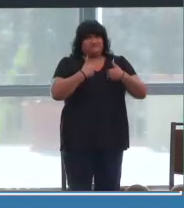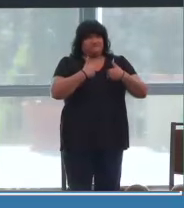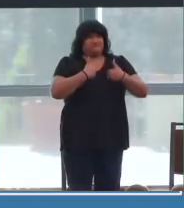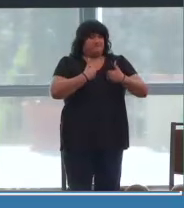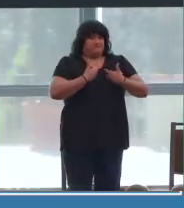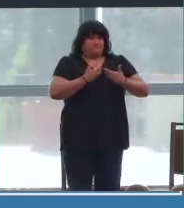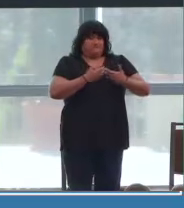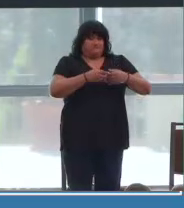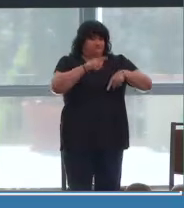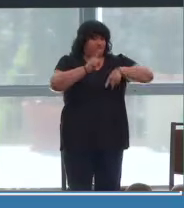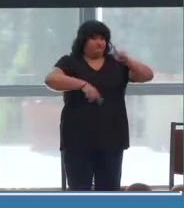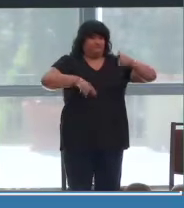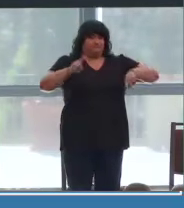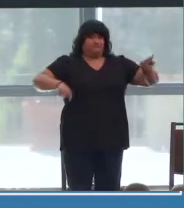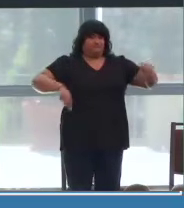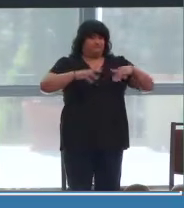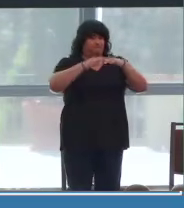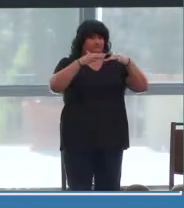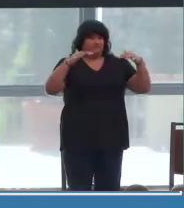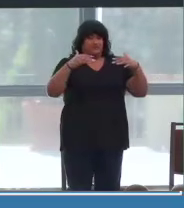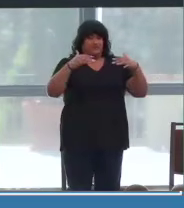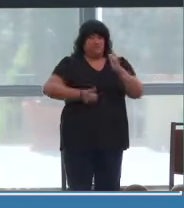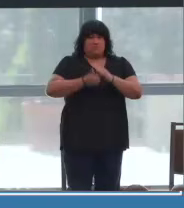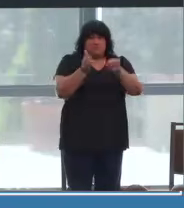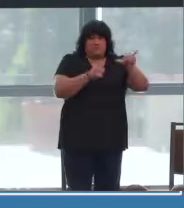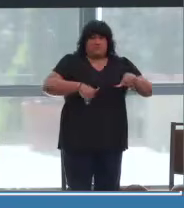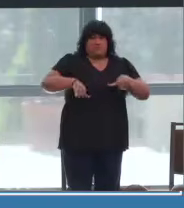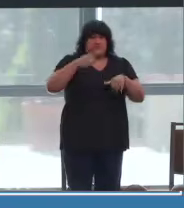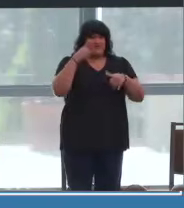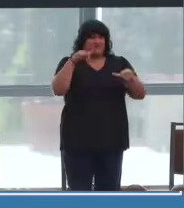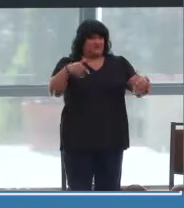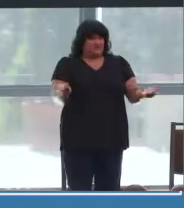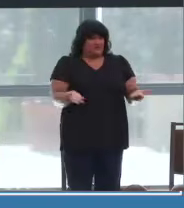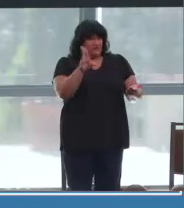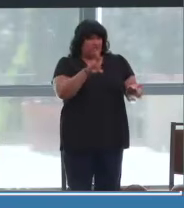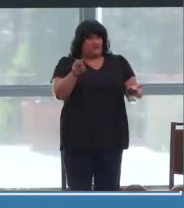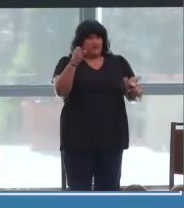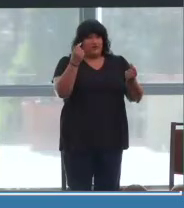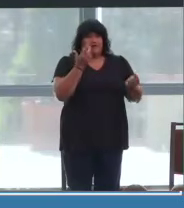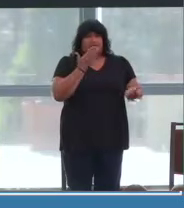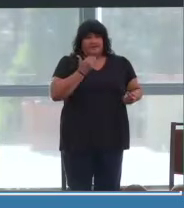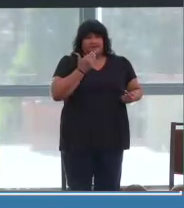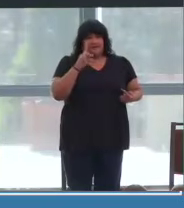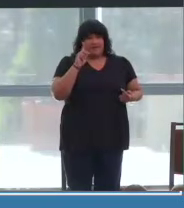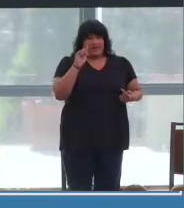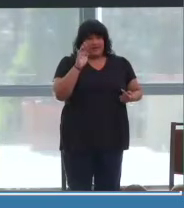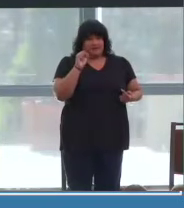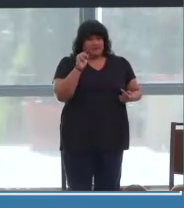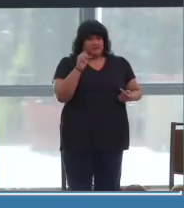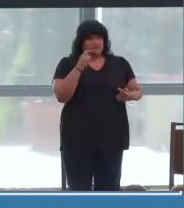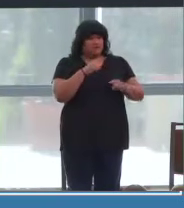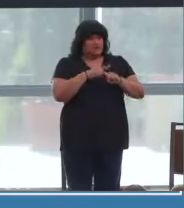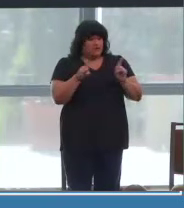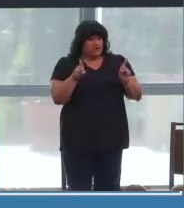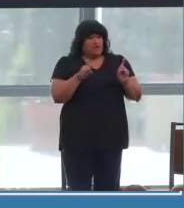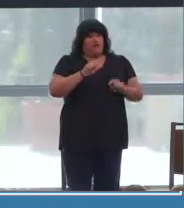very highly variable. The most common cause of dysautonomia in the United States is diabetes. But from autoimmune